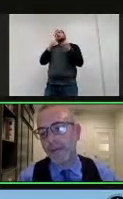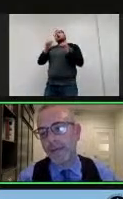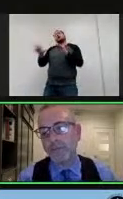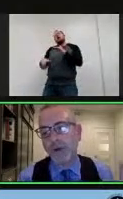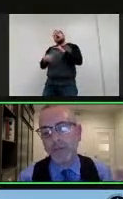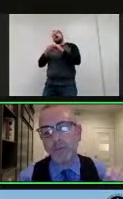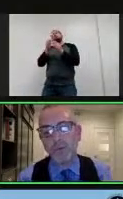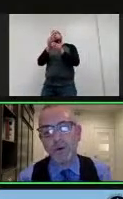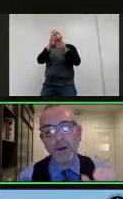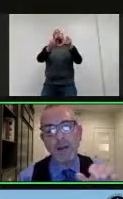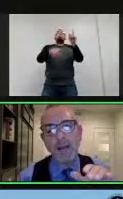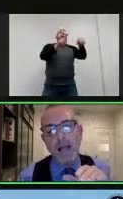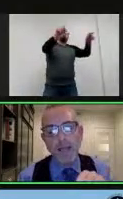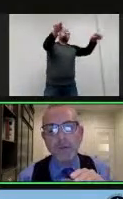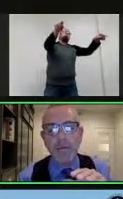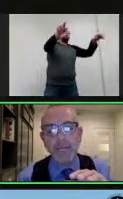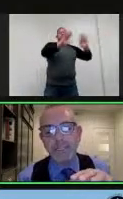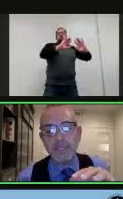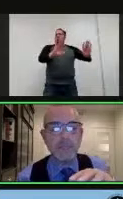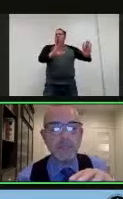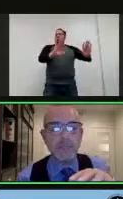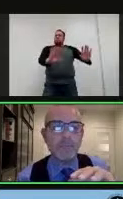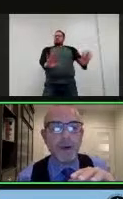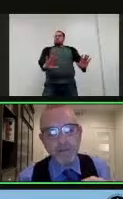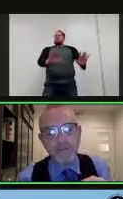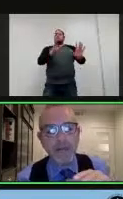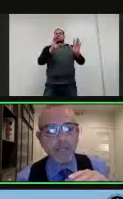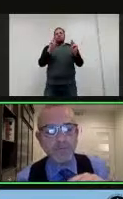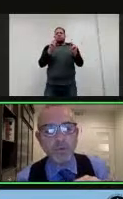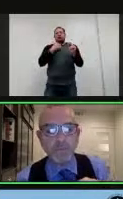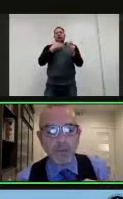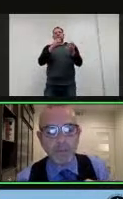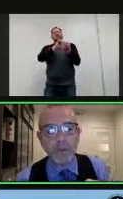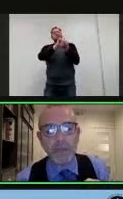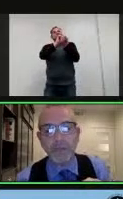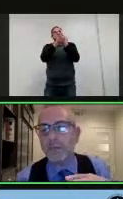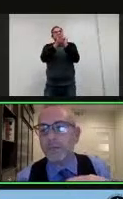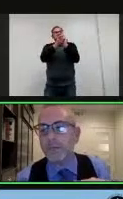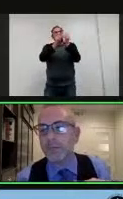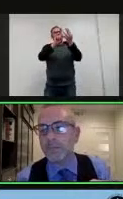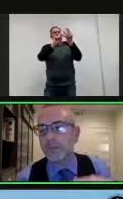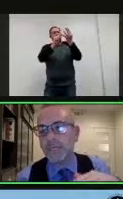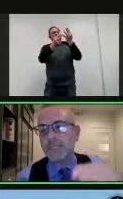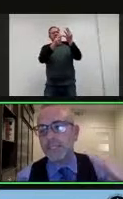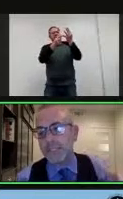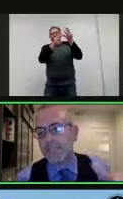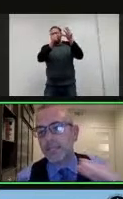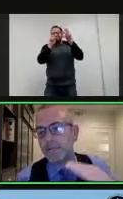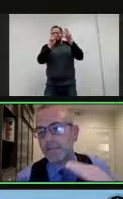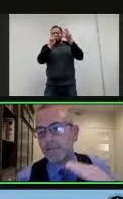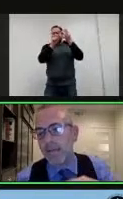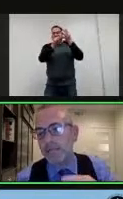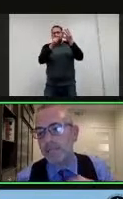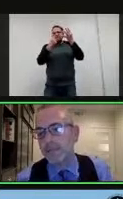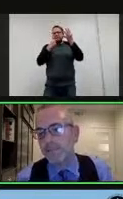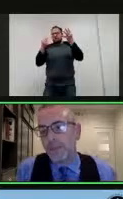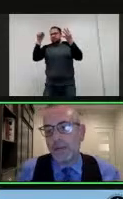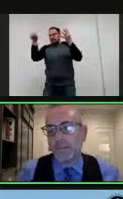avoid that, but rather more, I would like to modify the fourth bullet point so that it says this instead of